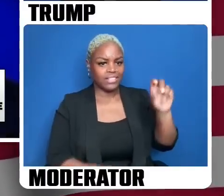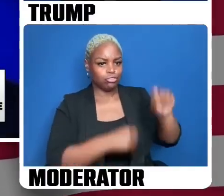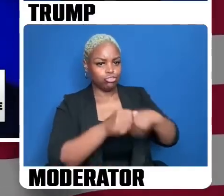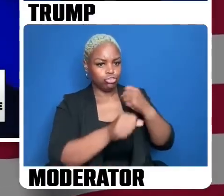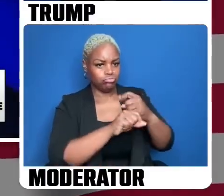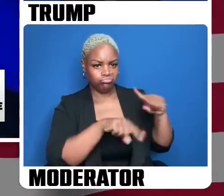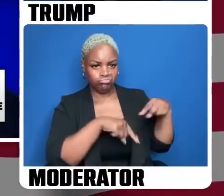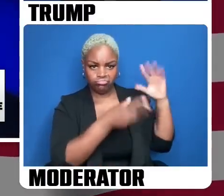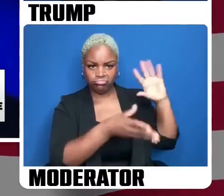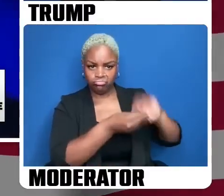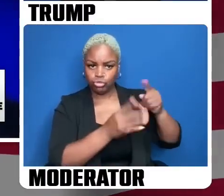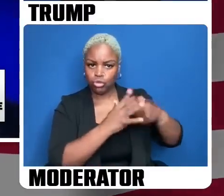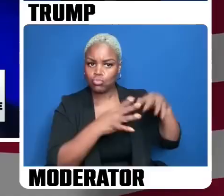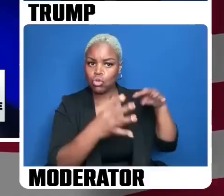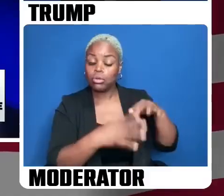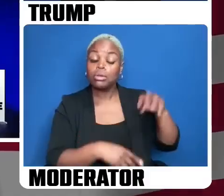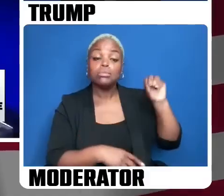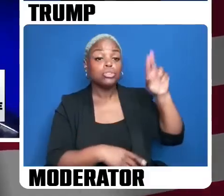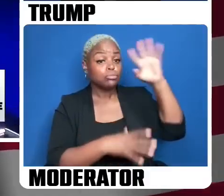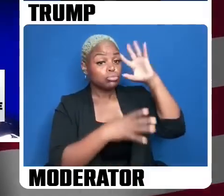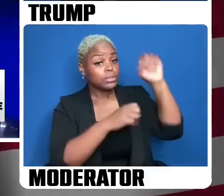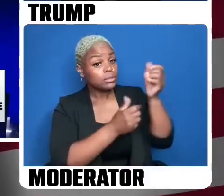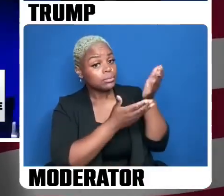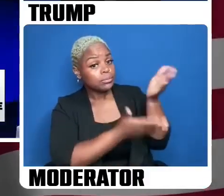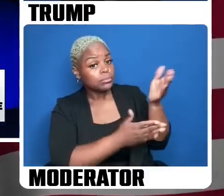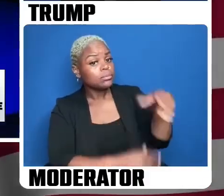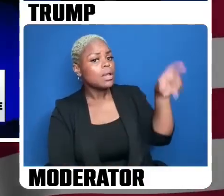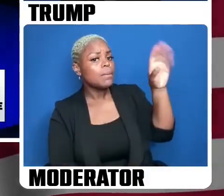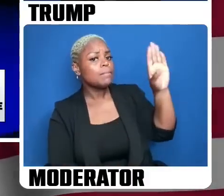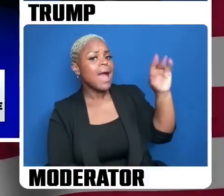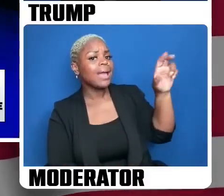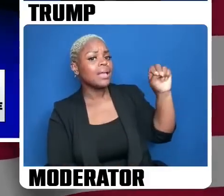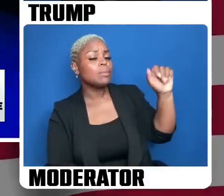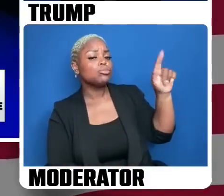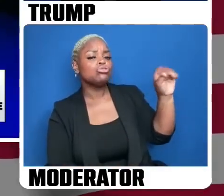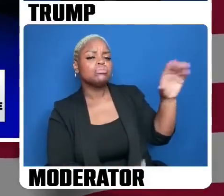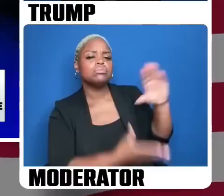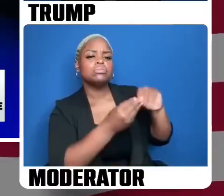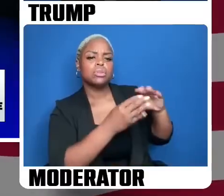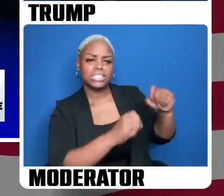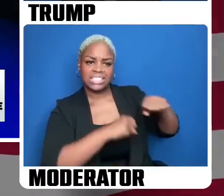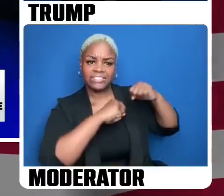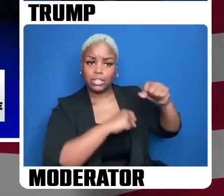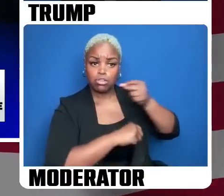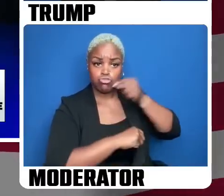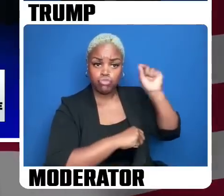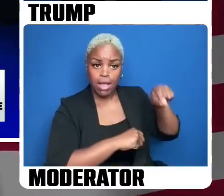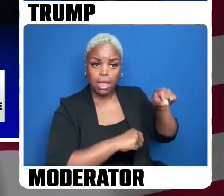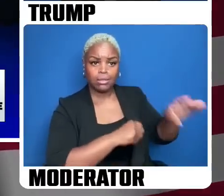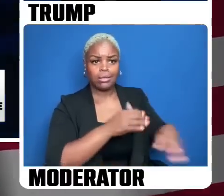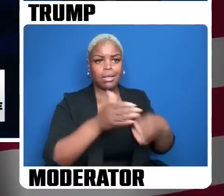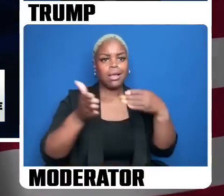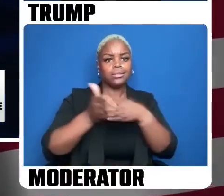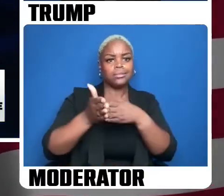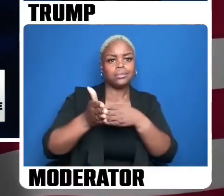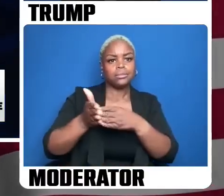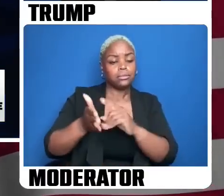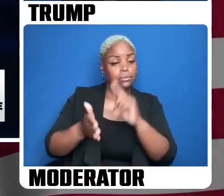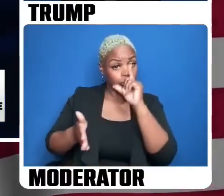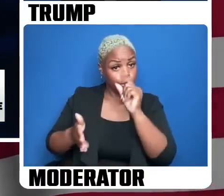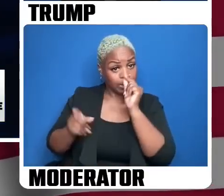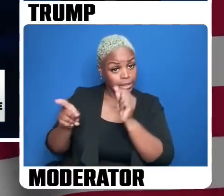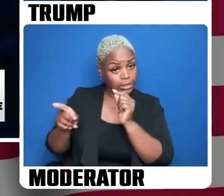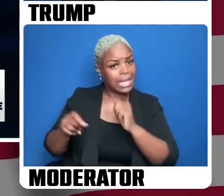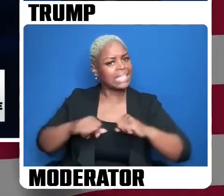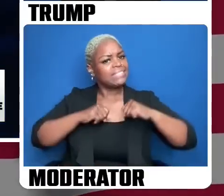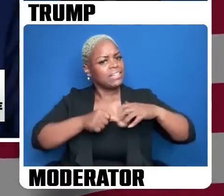Biden administration that we must defend Ukraine from Russia, from Vladimir Putin, to defend their sovereignty, their democracy, that it's in America's best